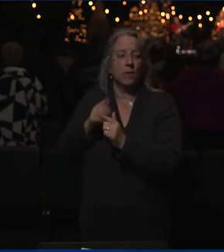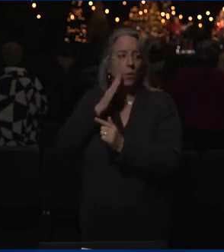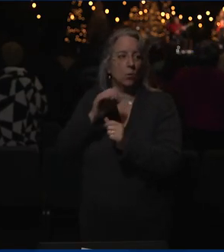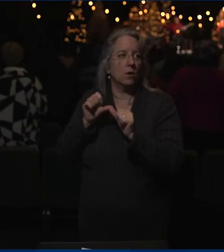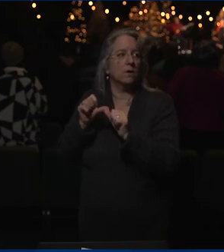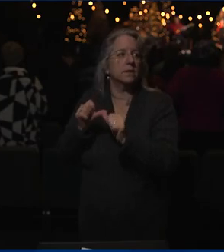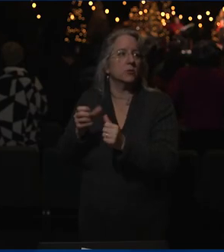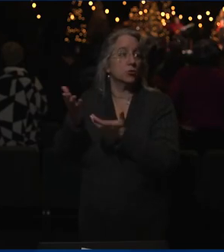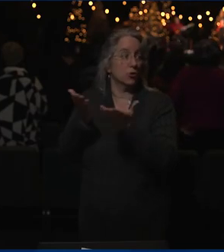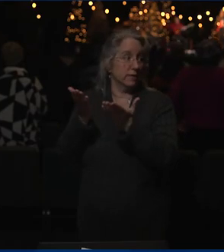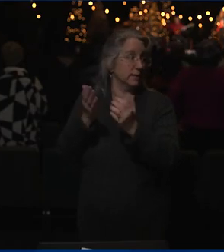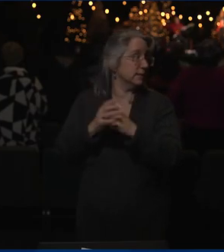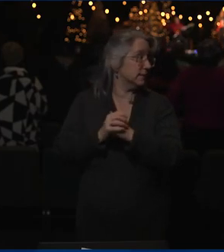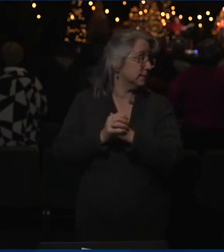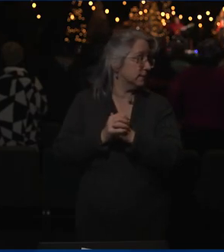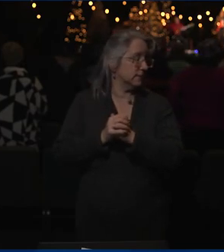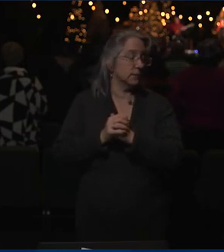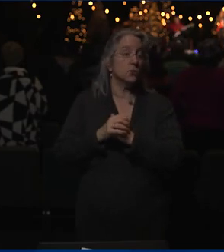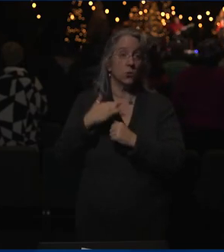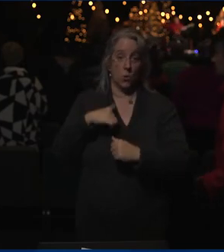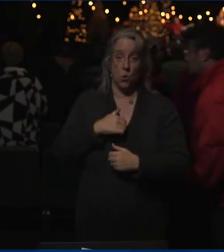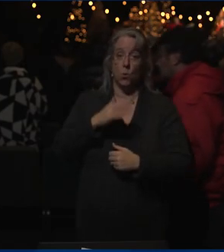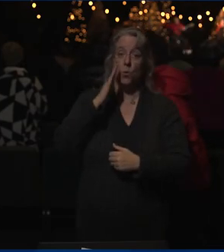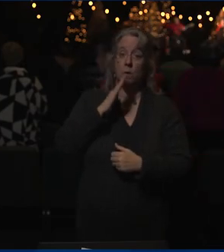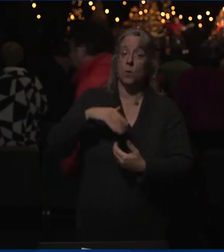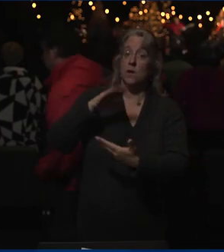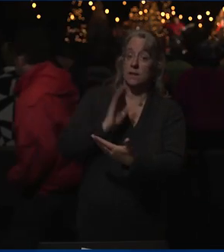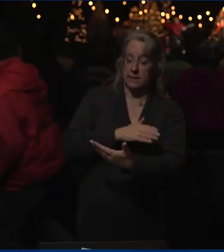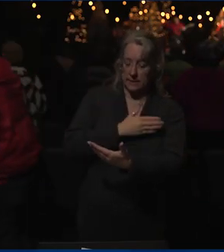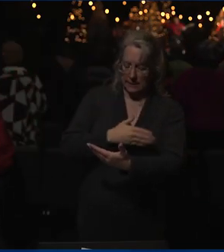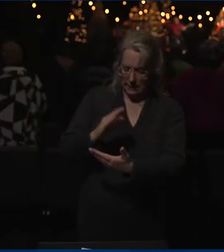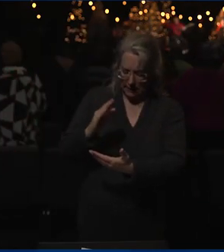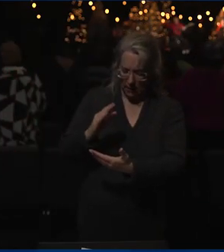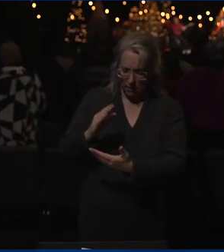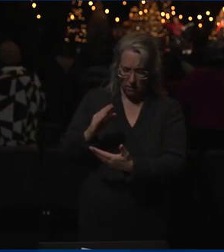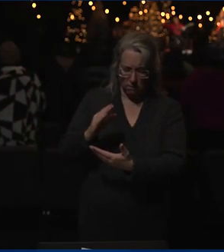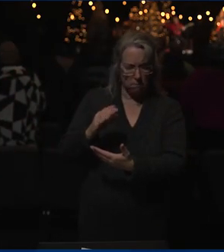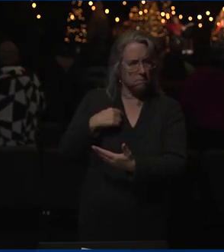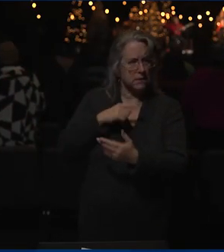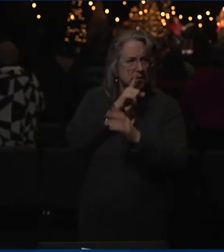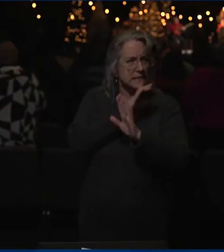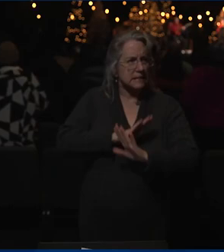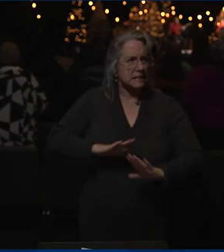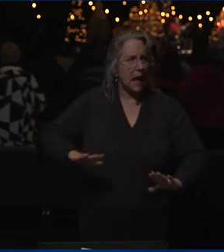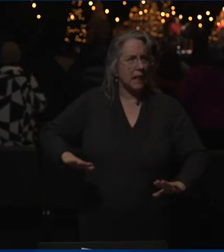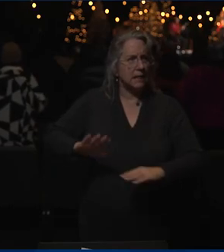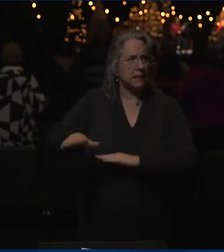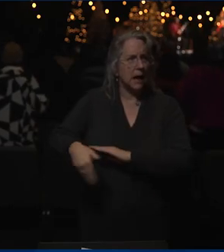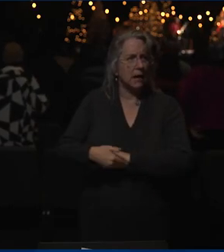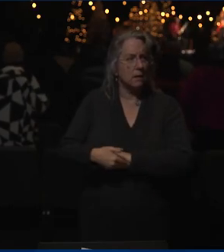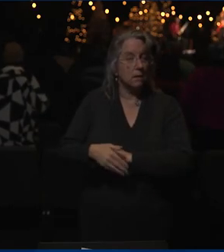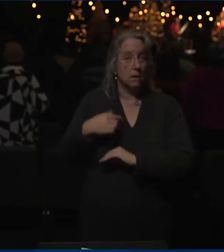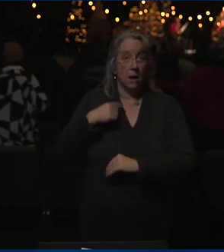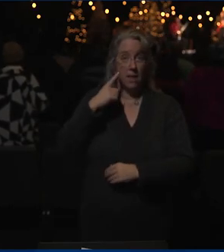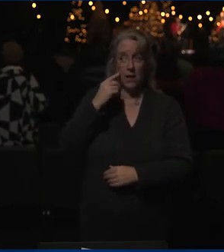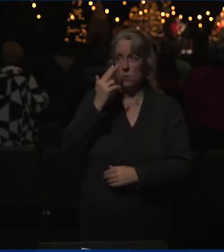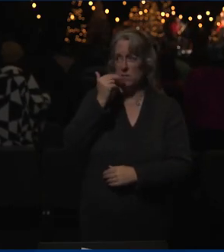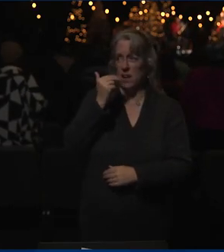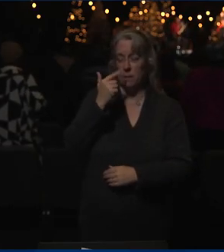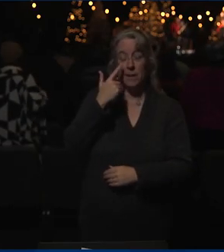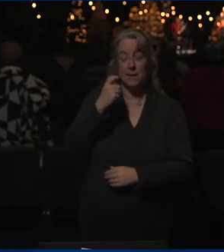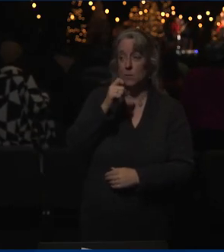service. So we're going to sing a song called, I think, Silent Night, which I think is very funny because I'm pretty sure it was not a silent